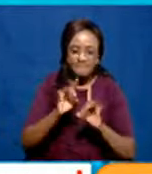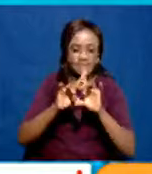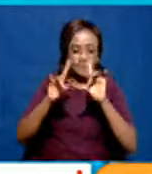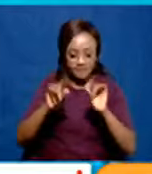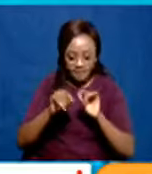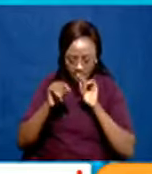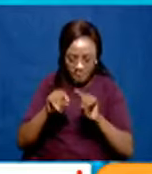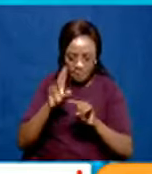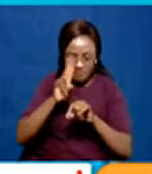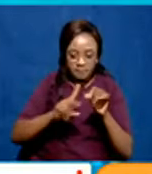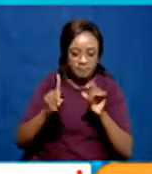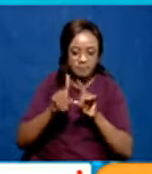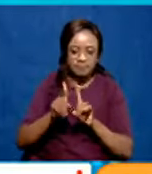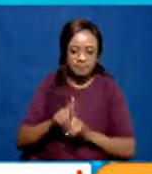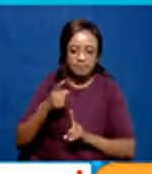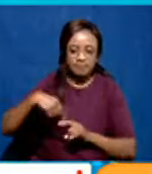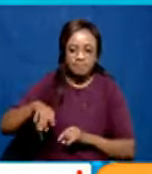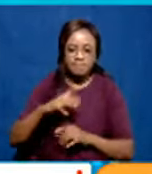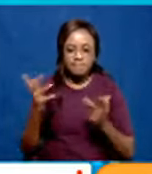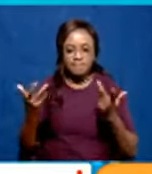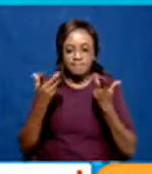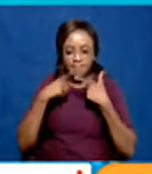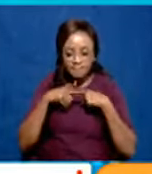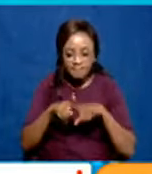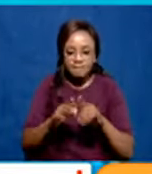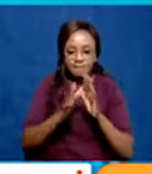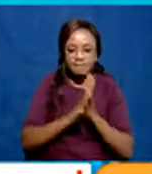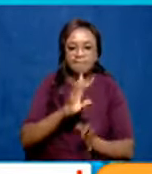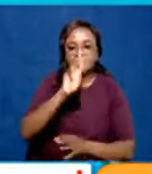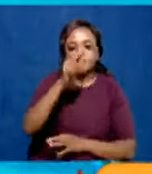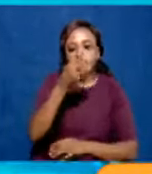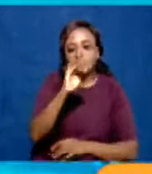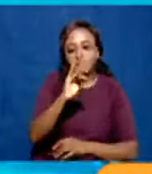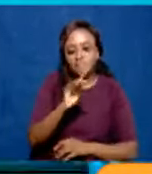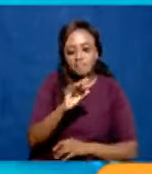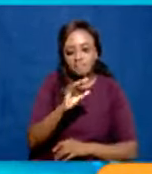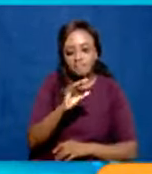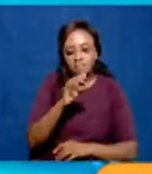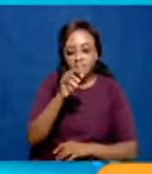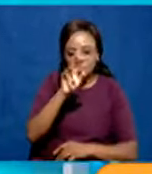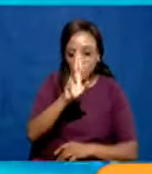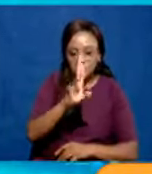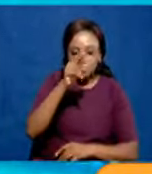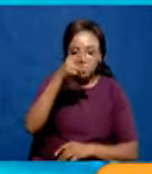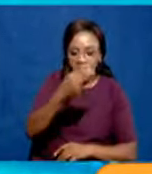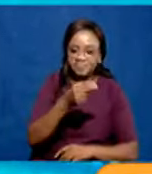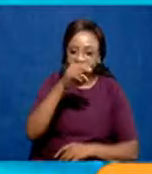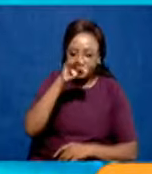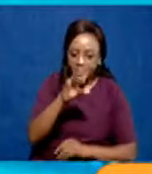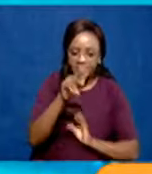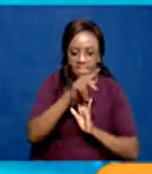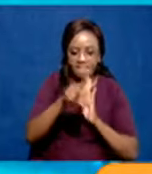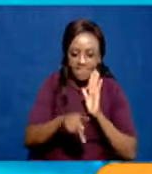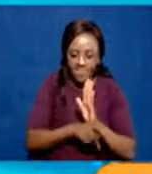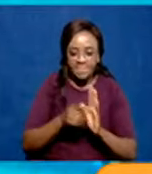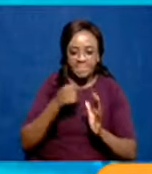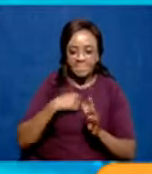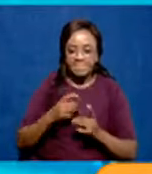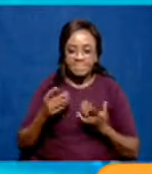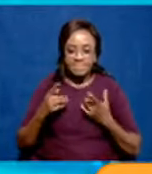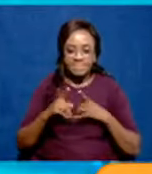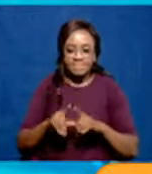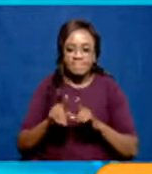in line with UHC principles, again, we need to provide the entire range of services. We also had our Section 43(2) of